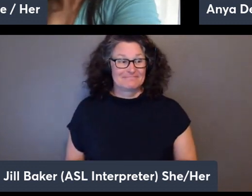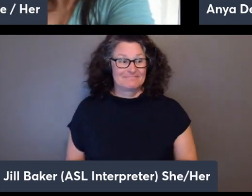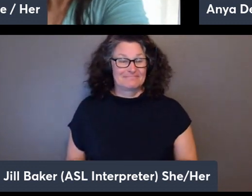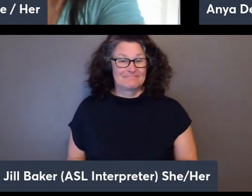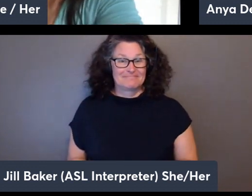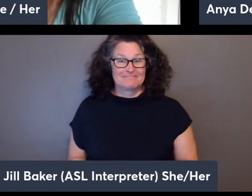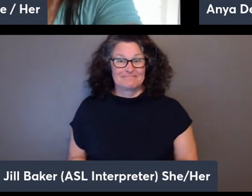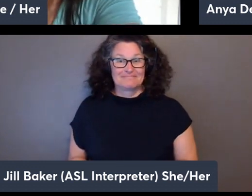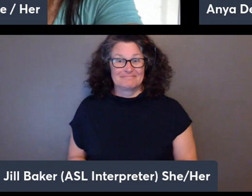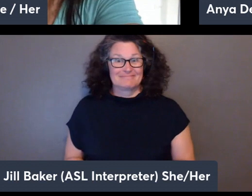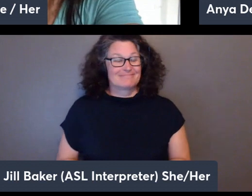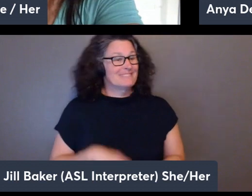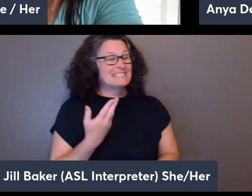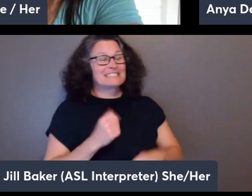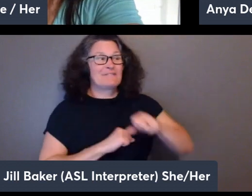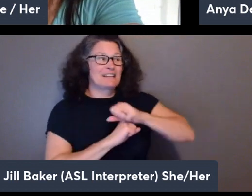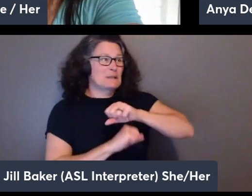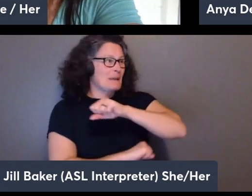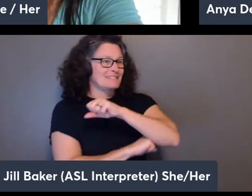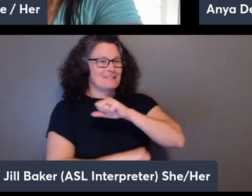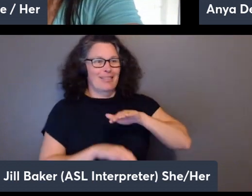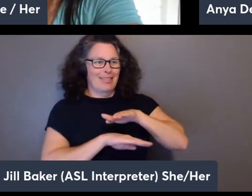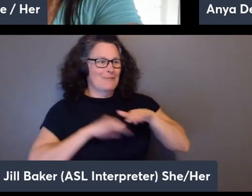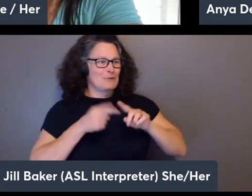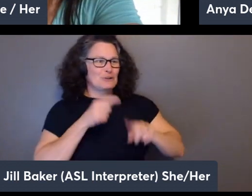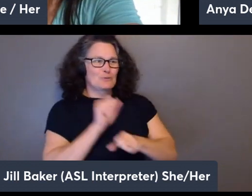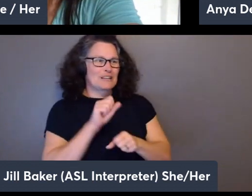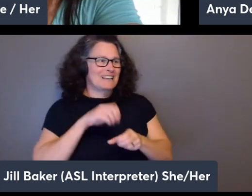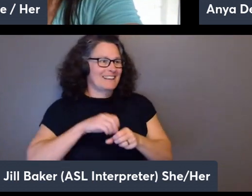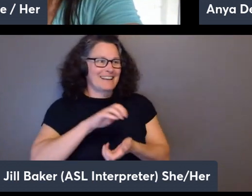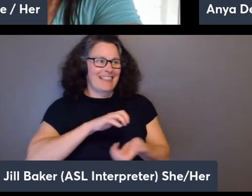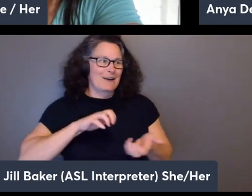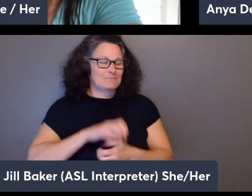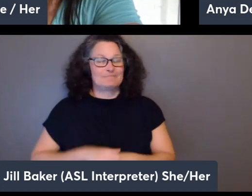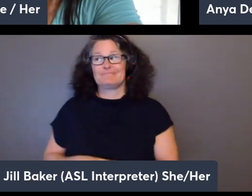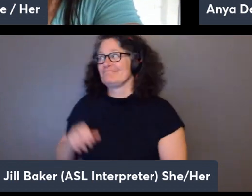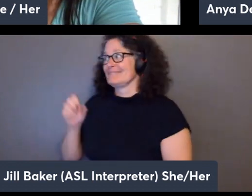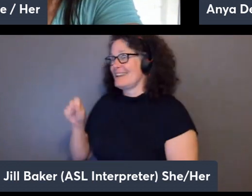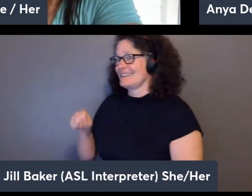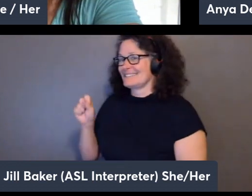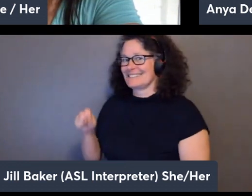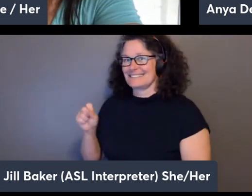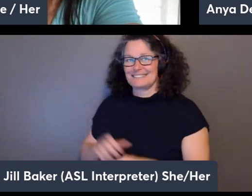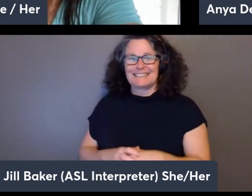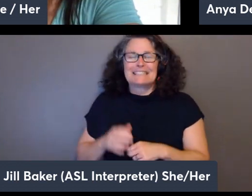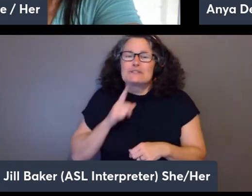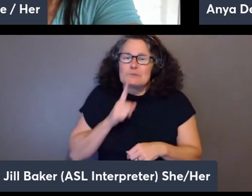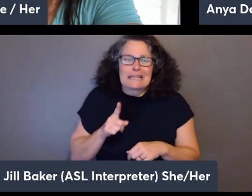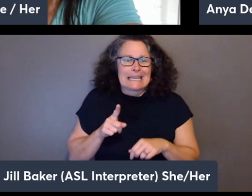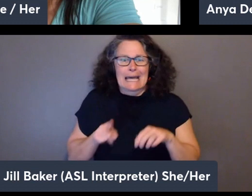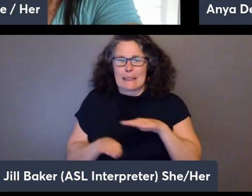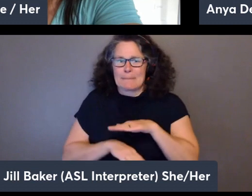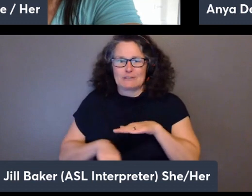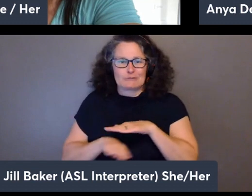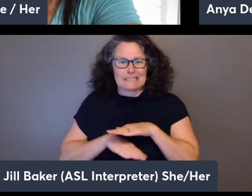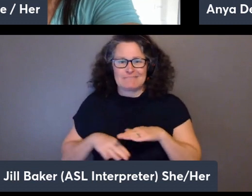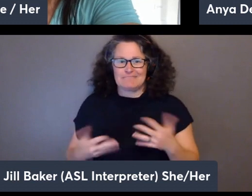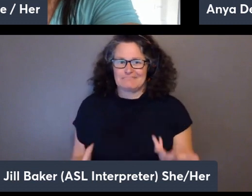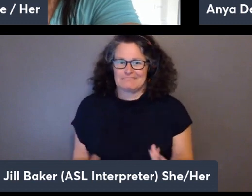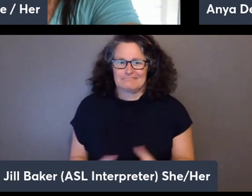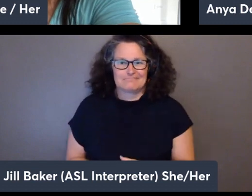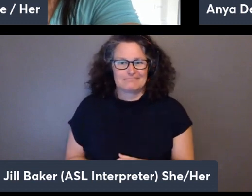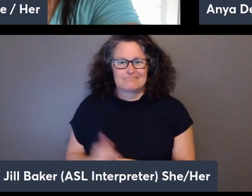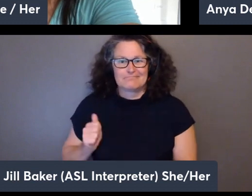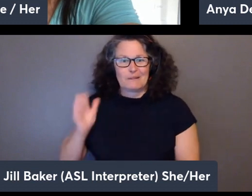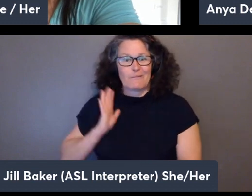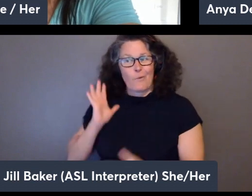Yeah, it's fundamental whenever you're working in the Yeah, cloud. it's so elementary, and it used to be an optional